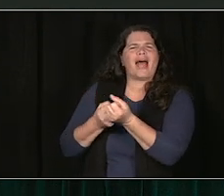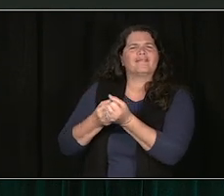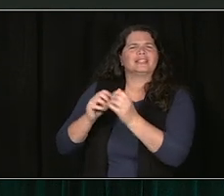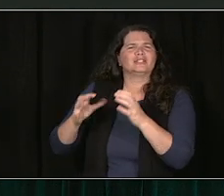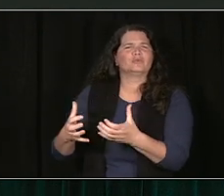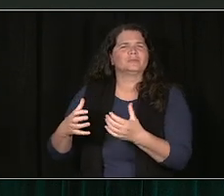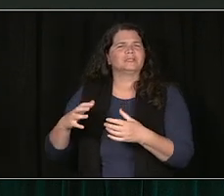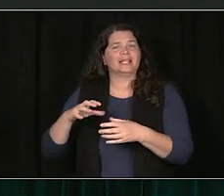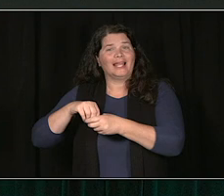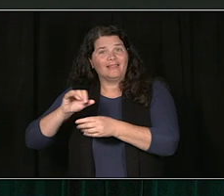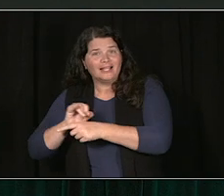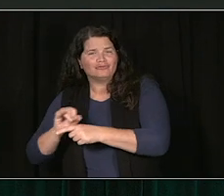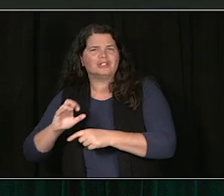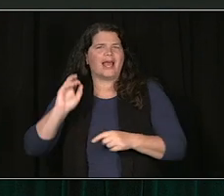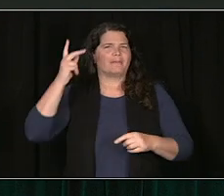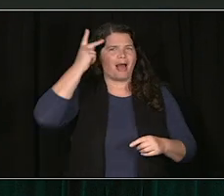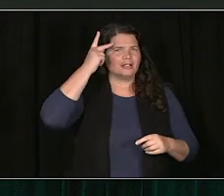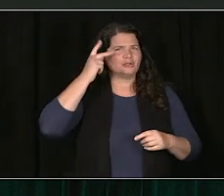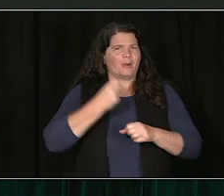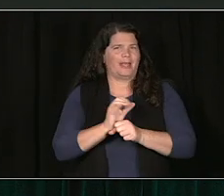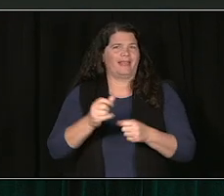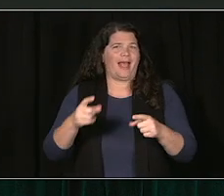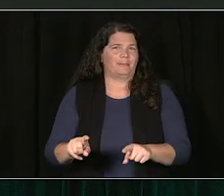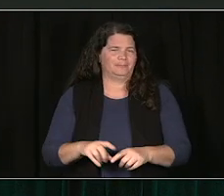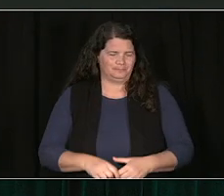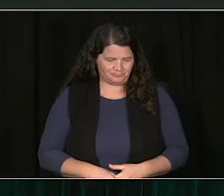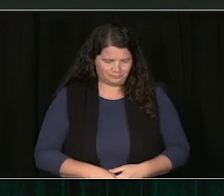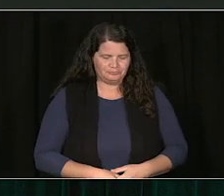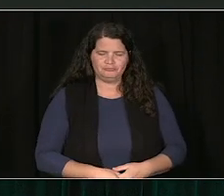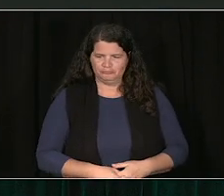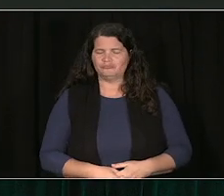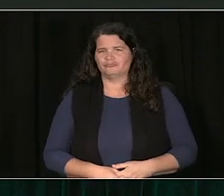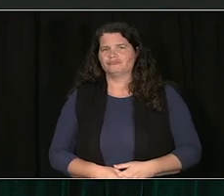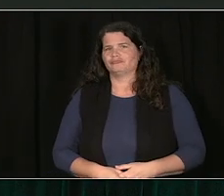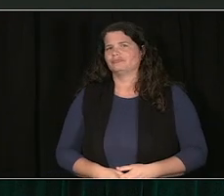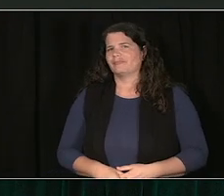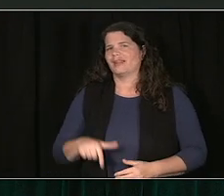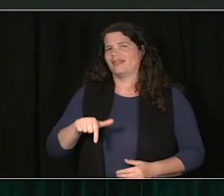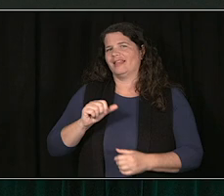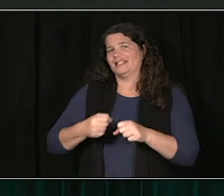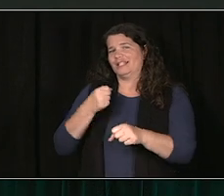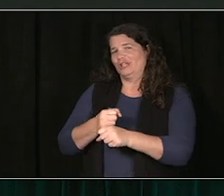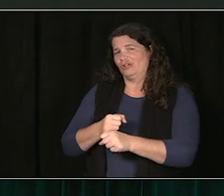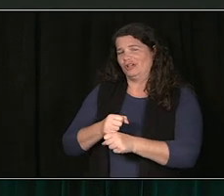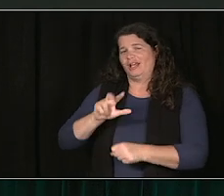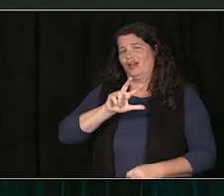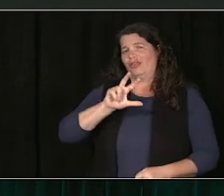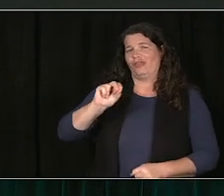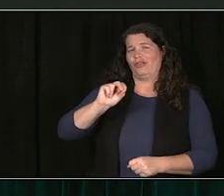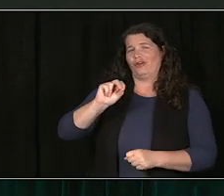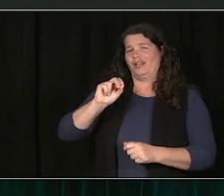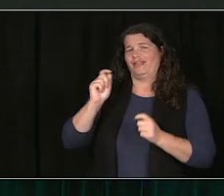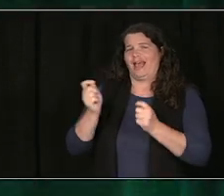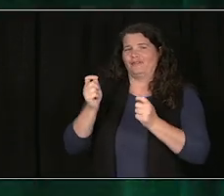happen? So I think this year is the 30th anniversary of the Joy Luck Club. Which,